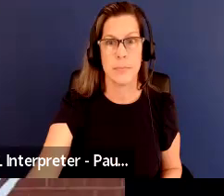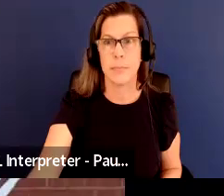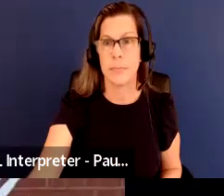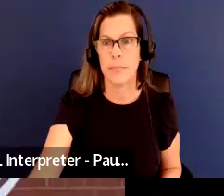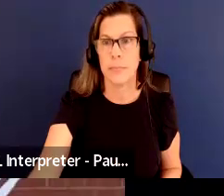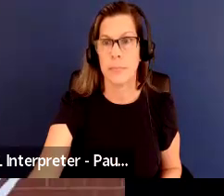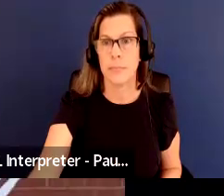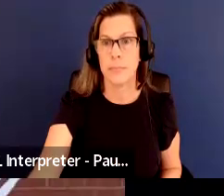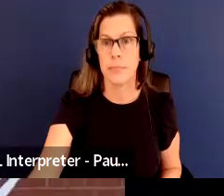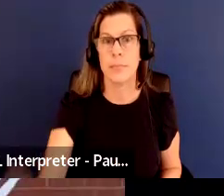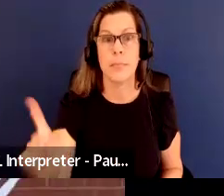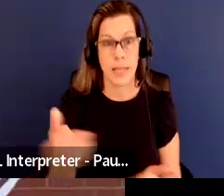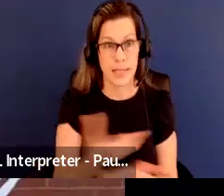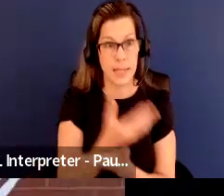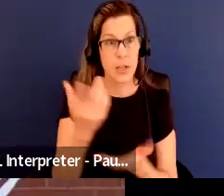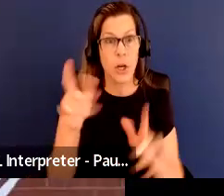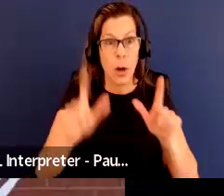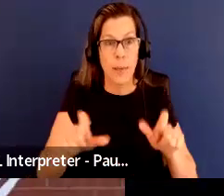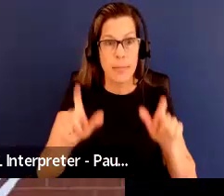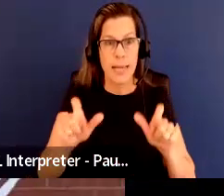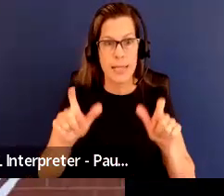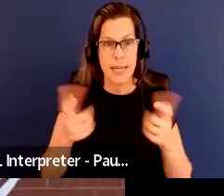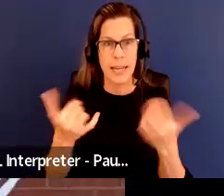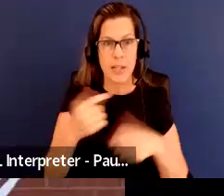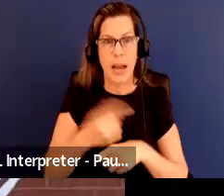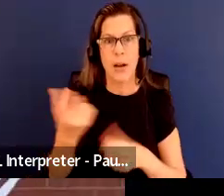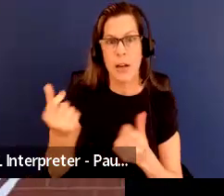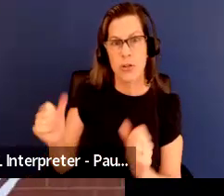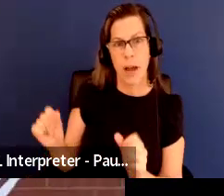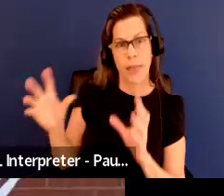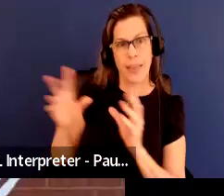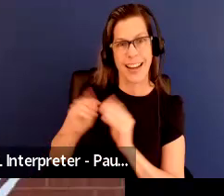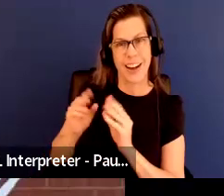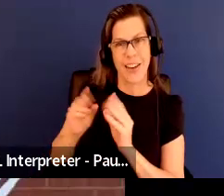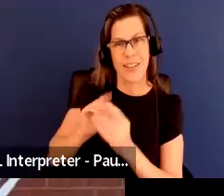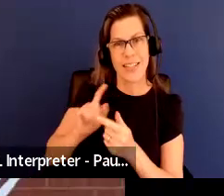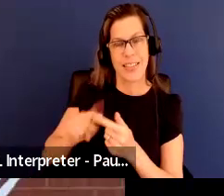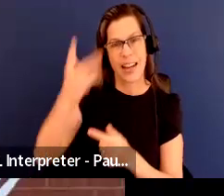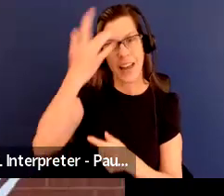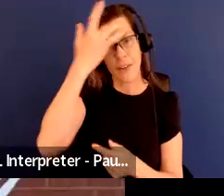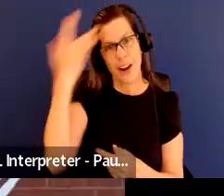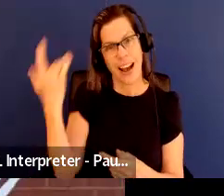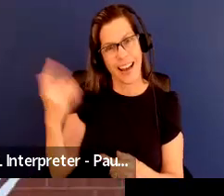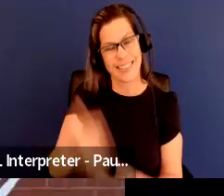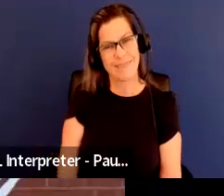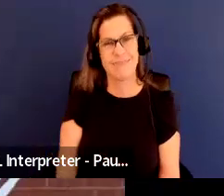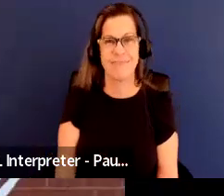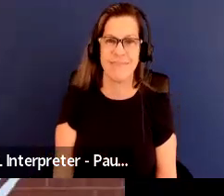So this is new, just trying it out today. I was going to try it out at the conference, and then I completely forgot to do